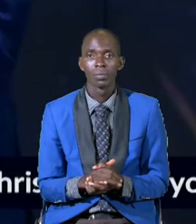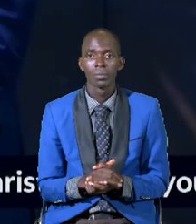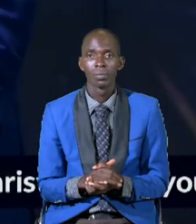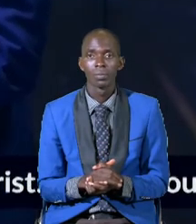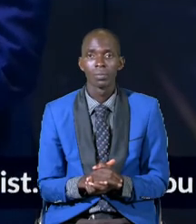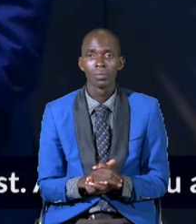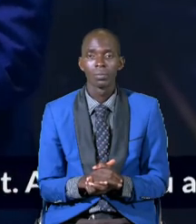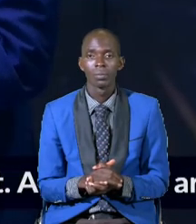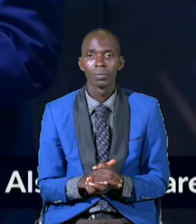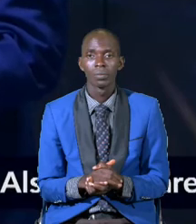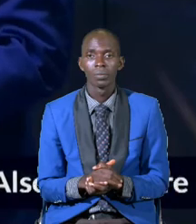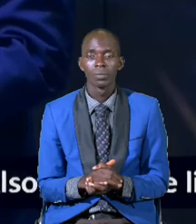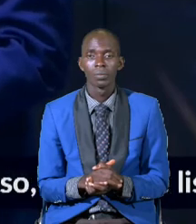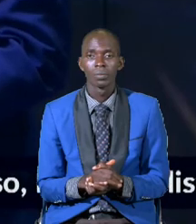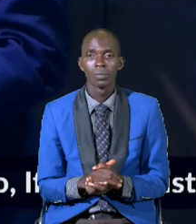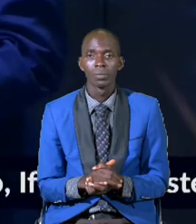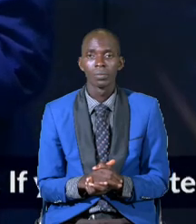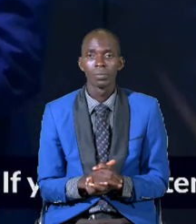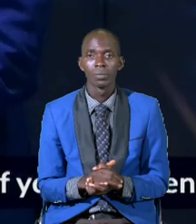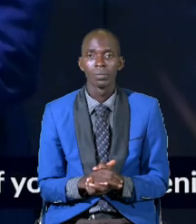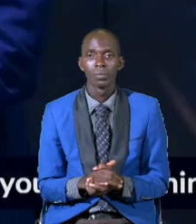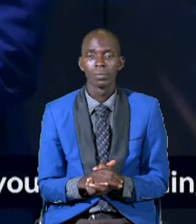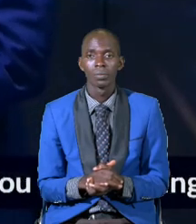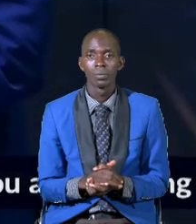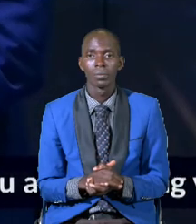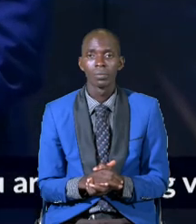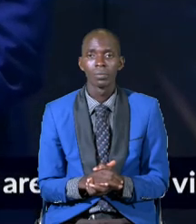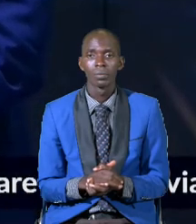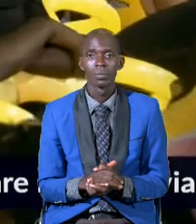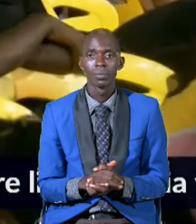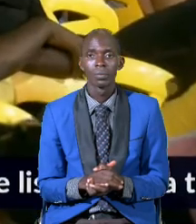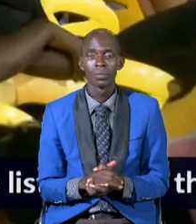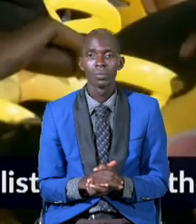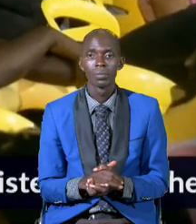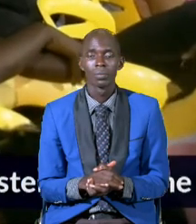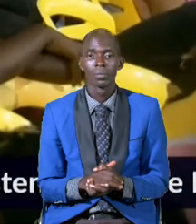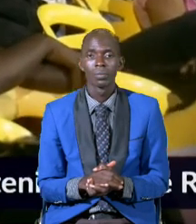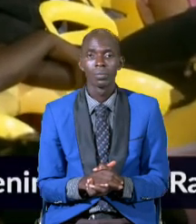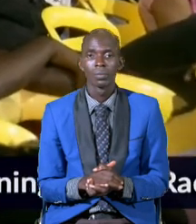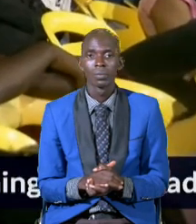Please, our counselors, notify us when we are done.